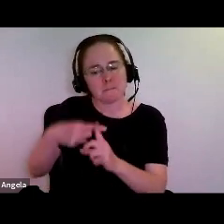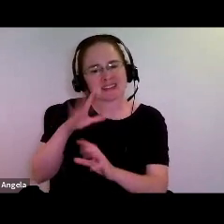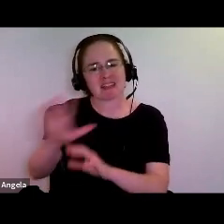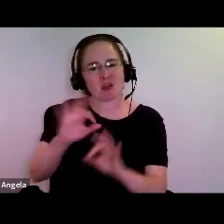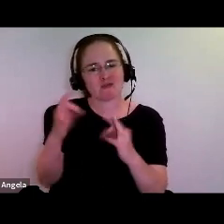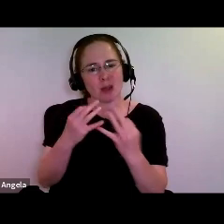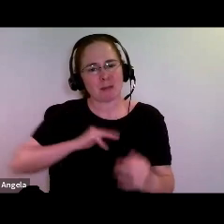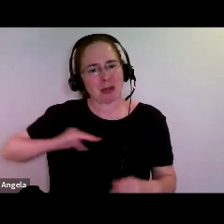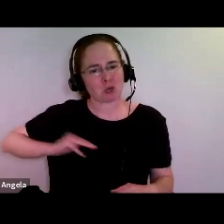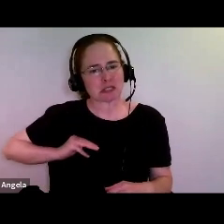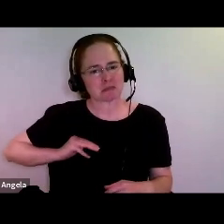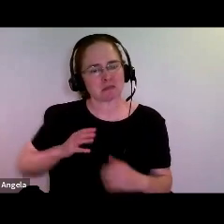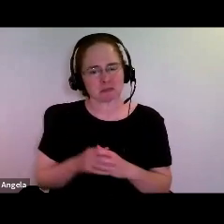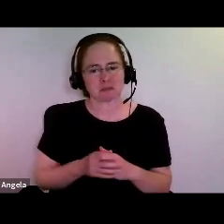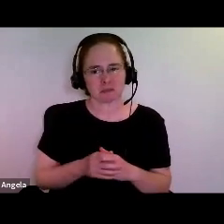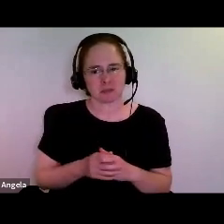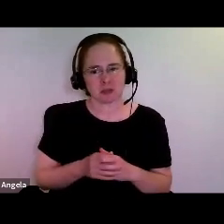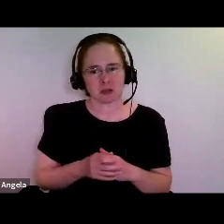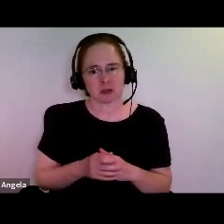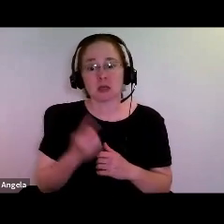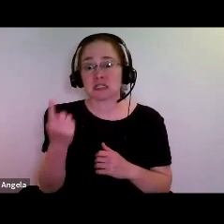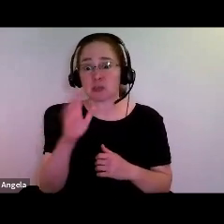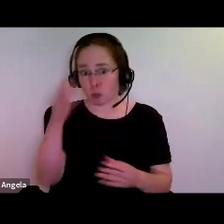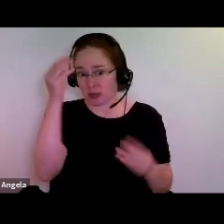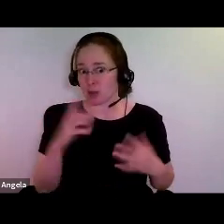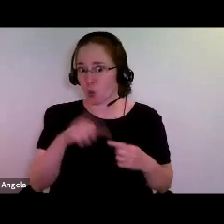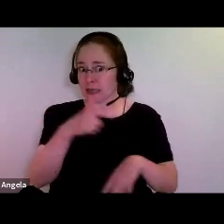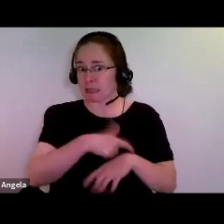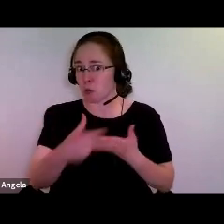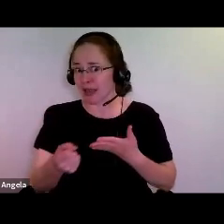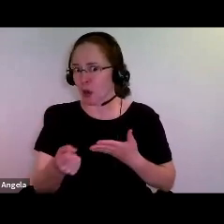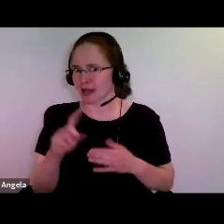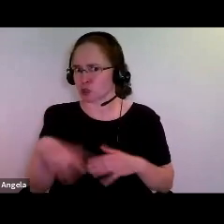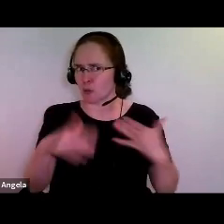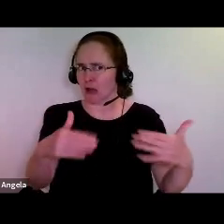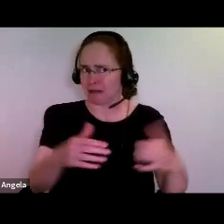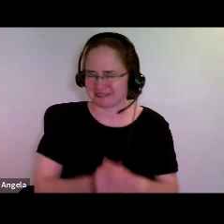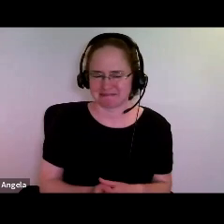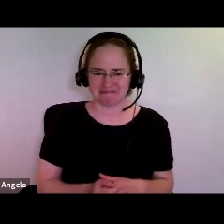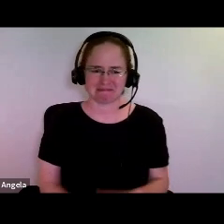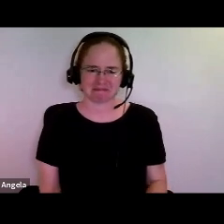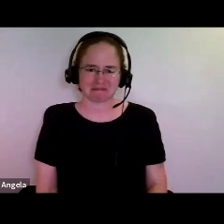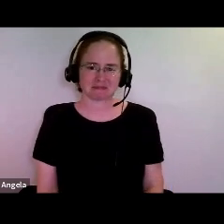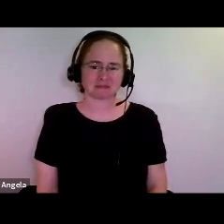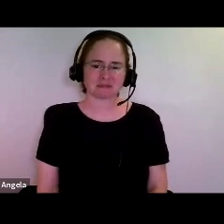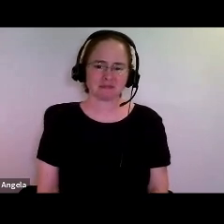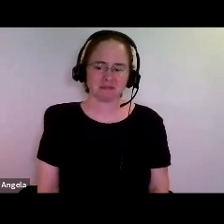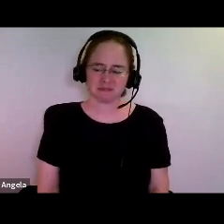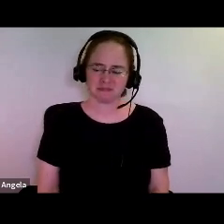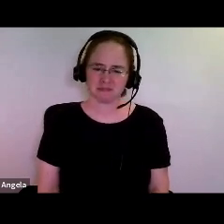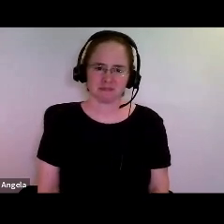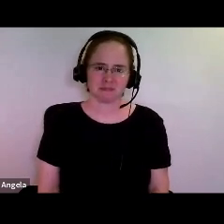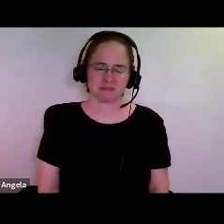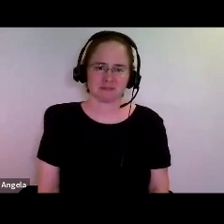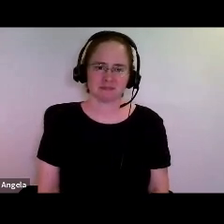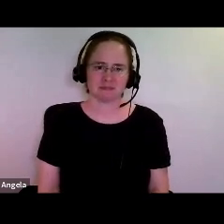members. So again, I know somebody's going to let me know when I run out of time, so I better move on. Next slide, please. One